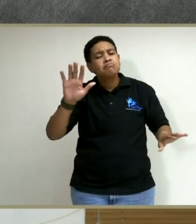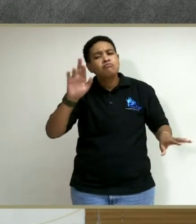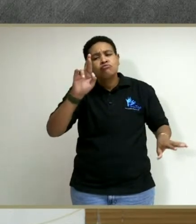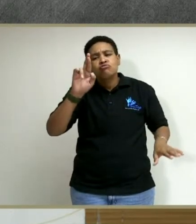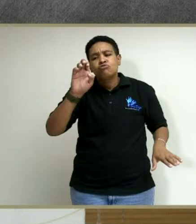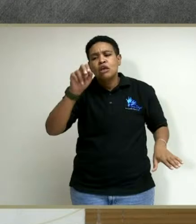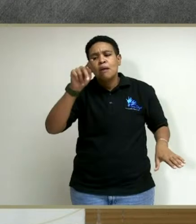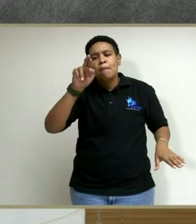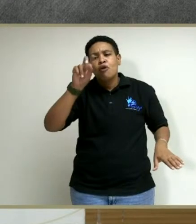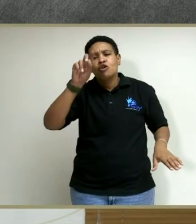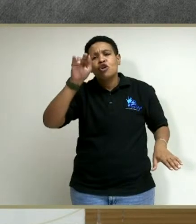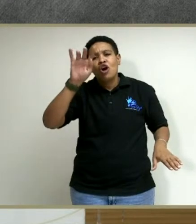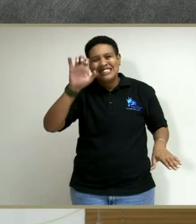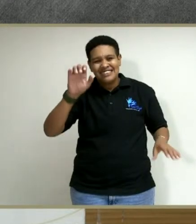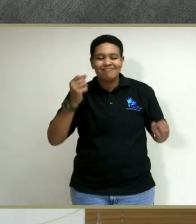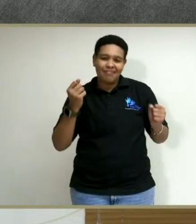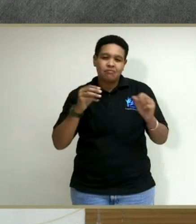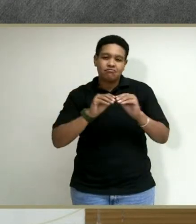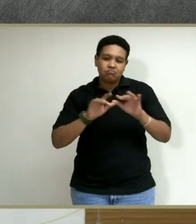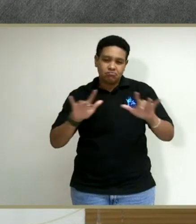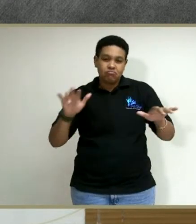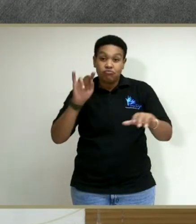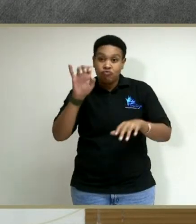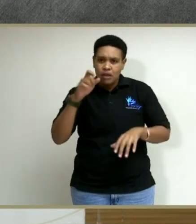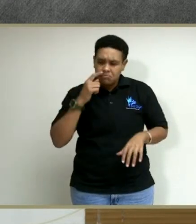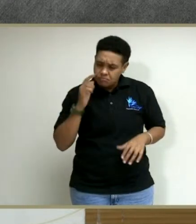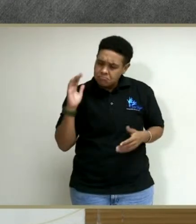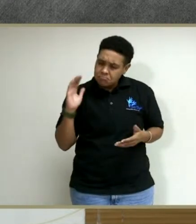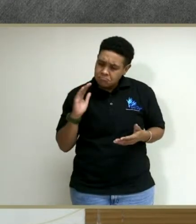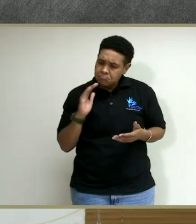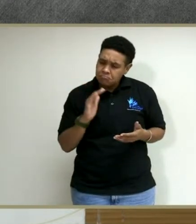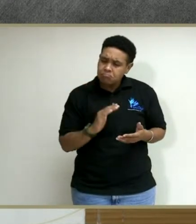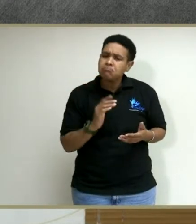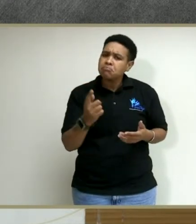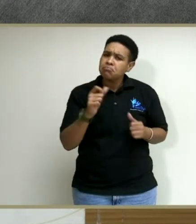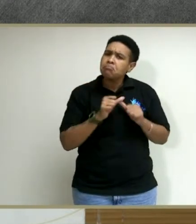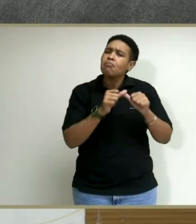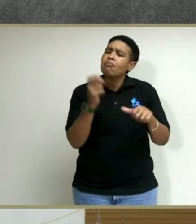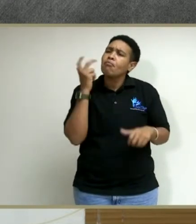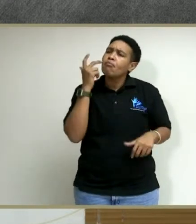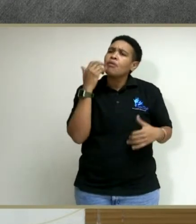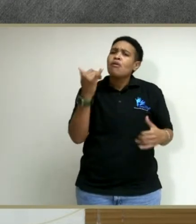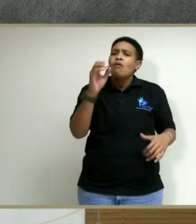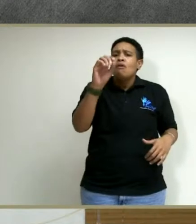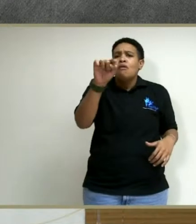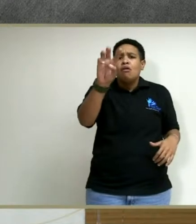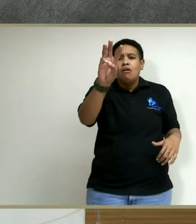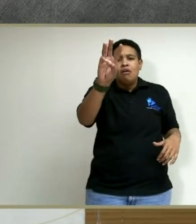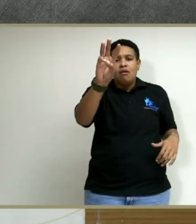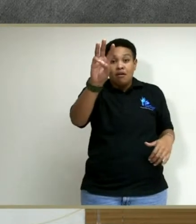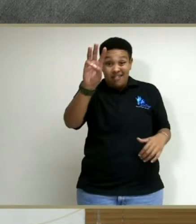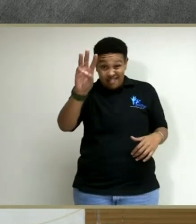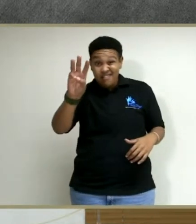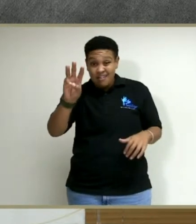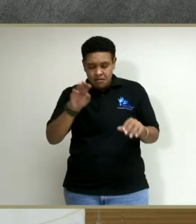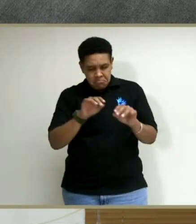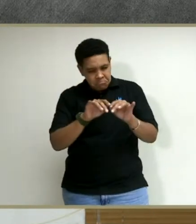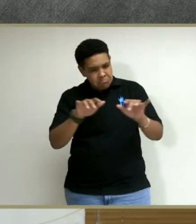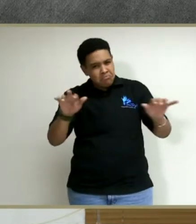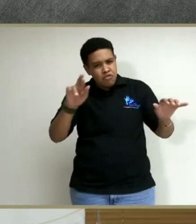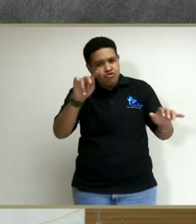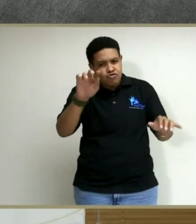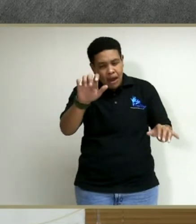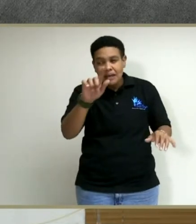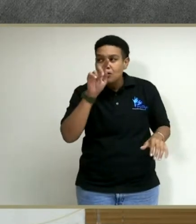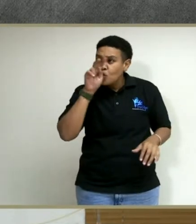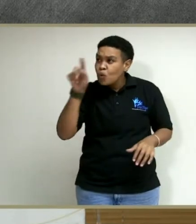been decreasing consistently. We are now at a 0.6 reproductive rate. Let us look